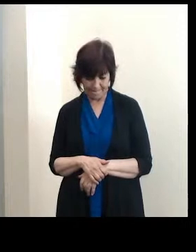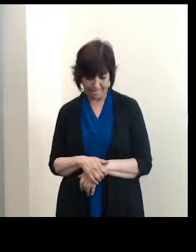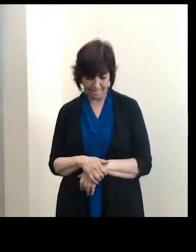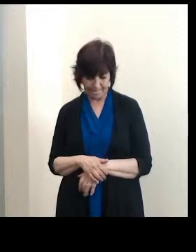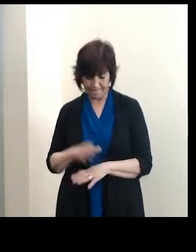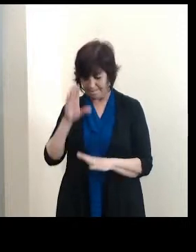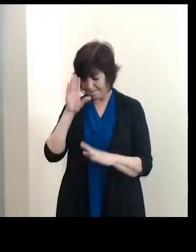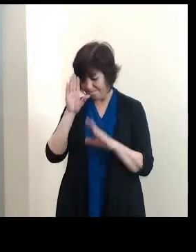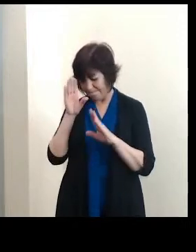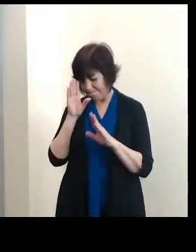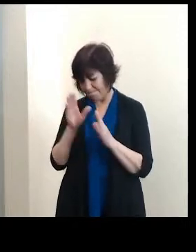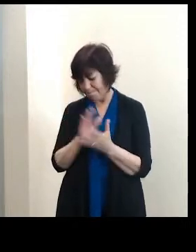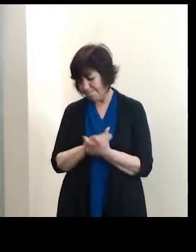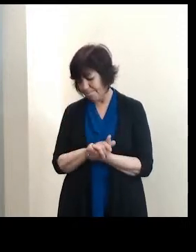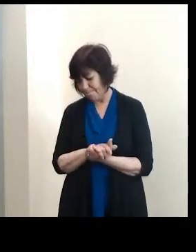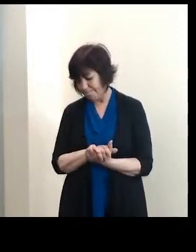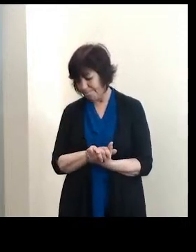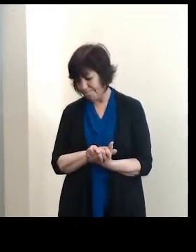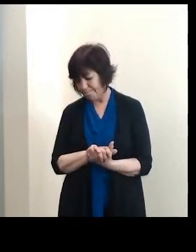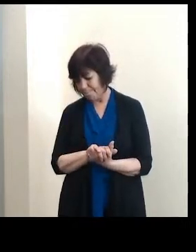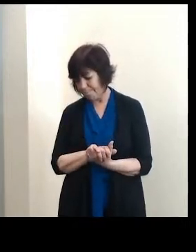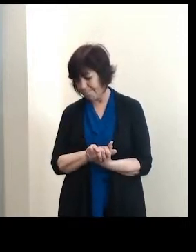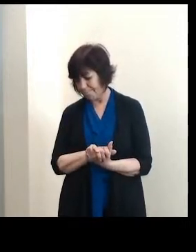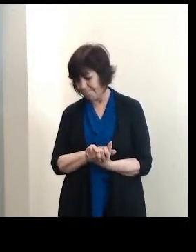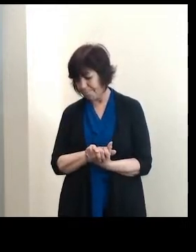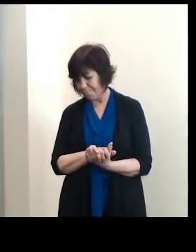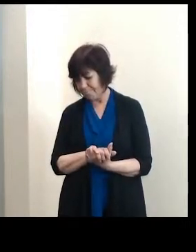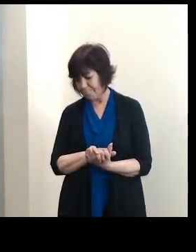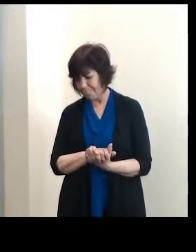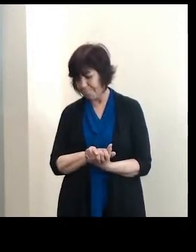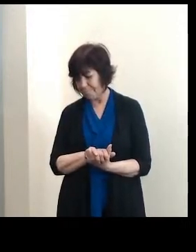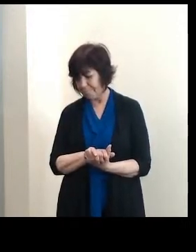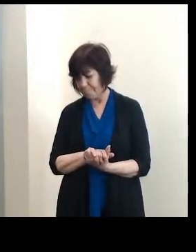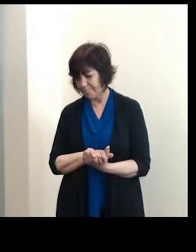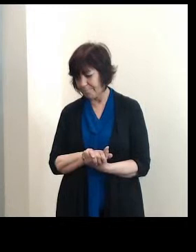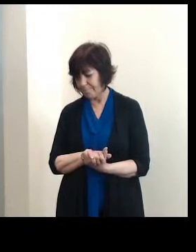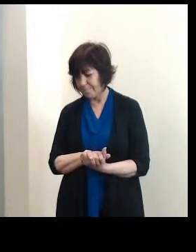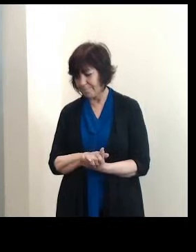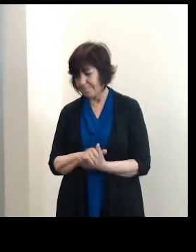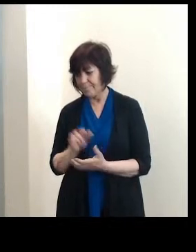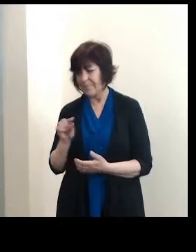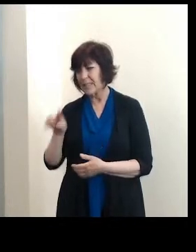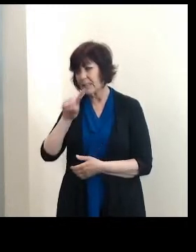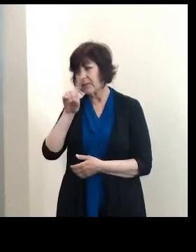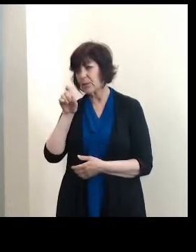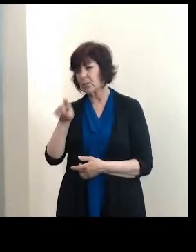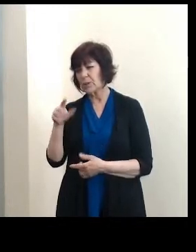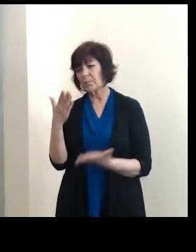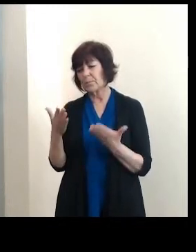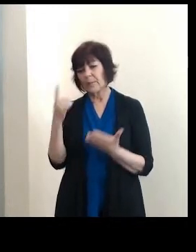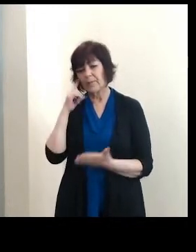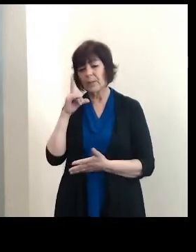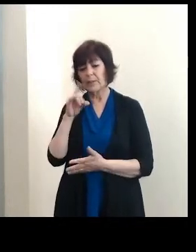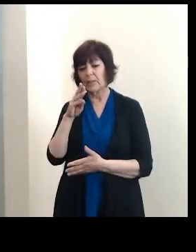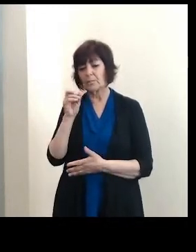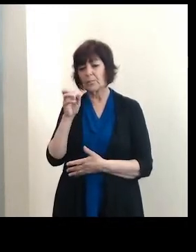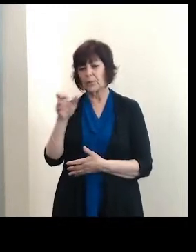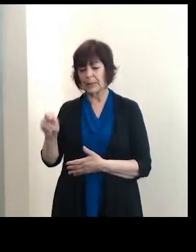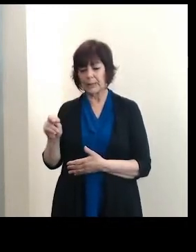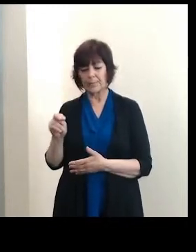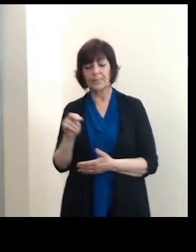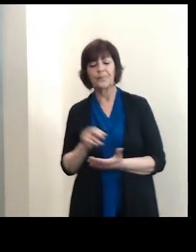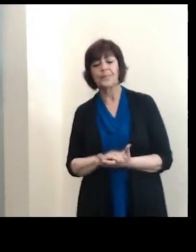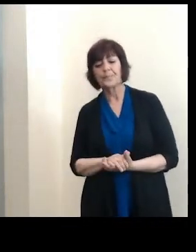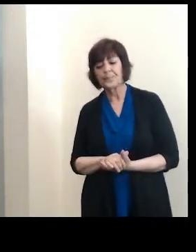Hi, County Executive. This question may be for the Health Commissioner, but if you can Sure. answer as well. Do you know